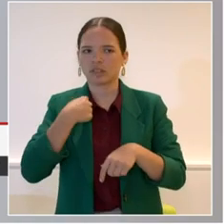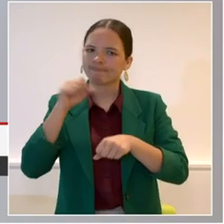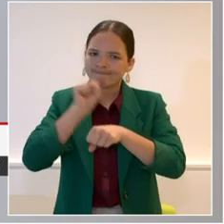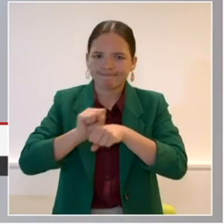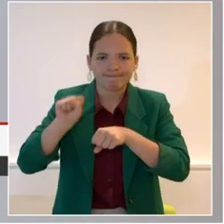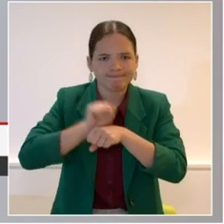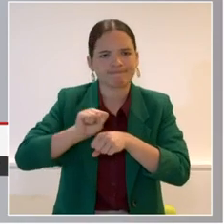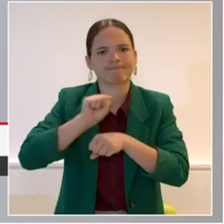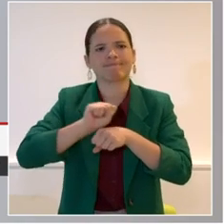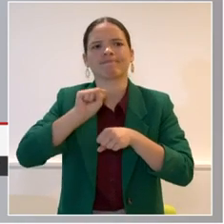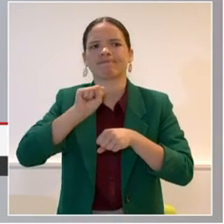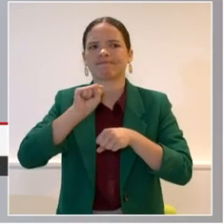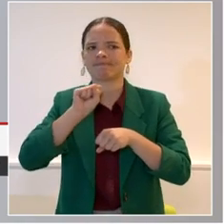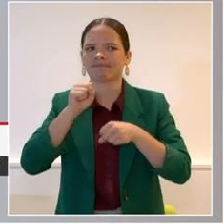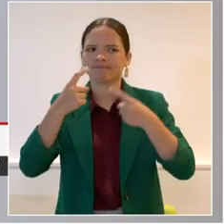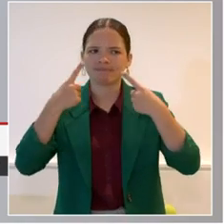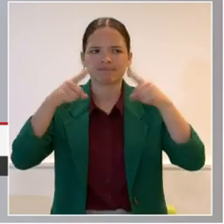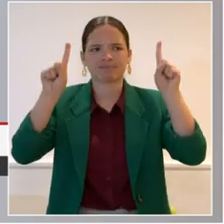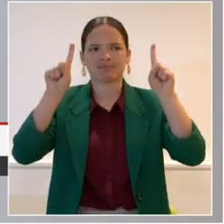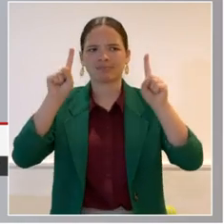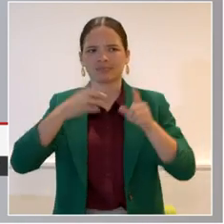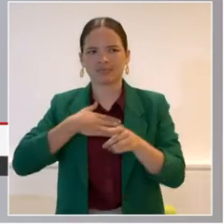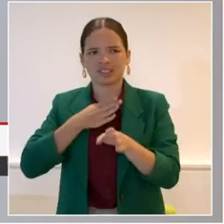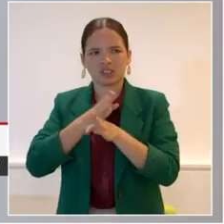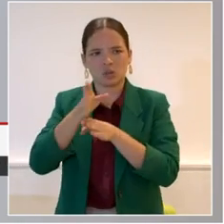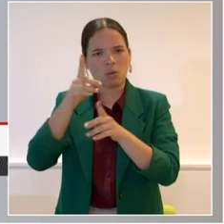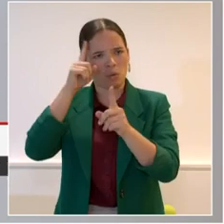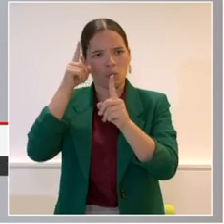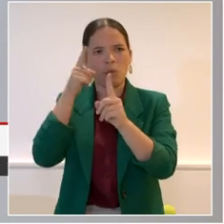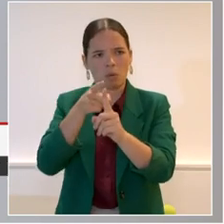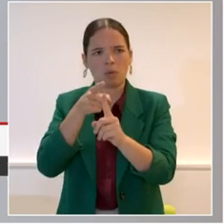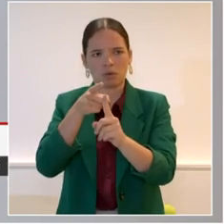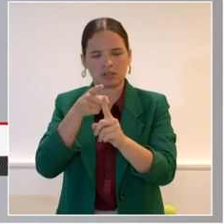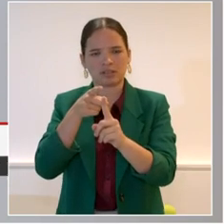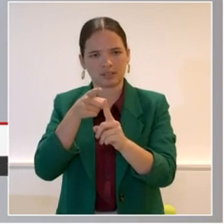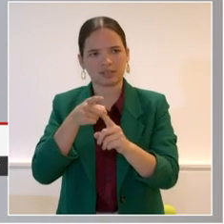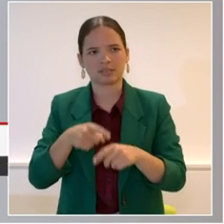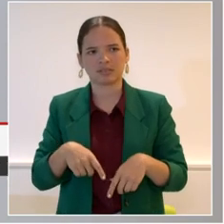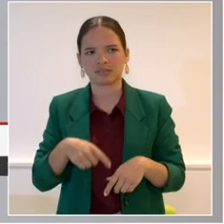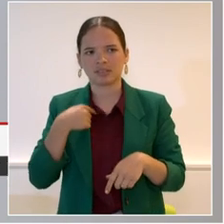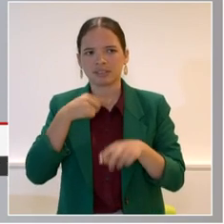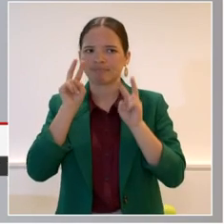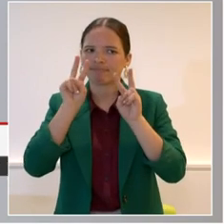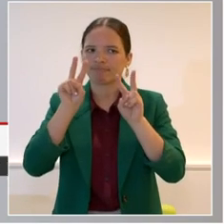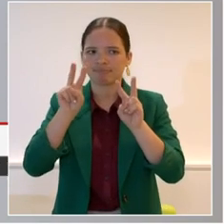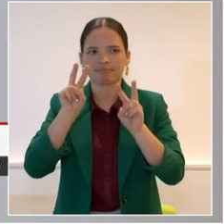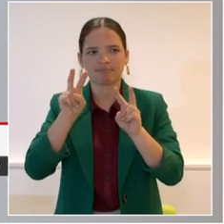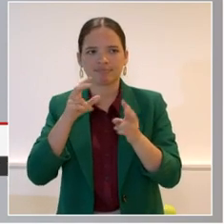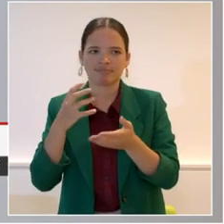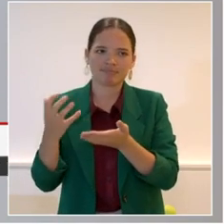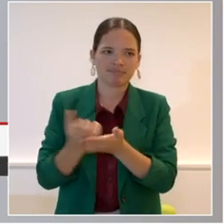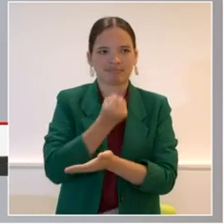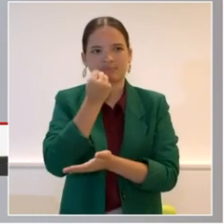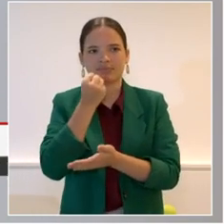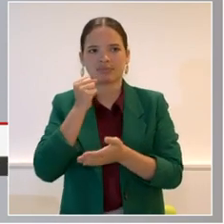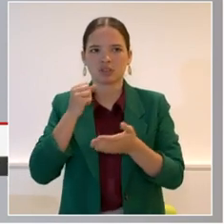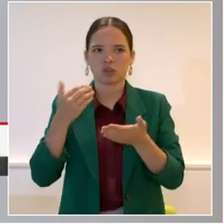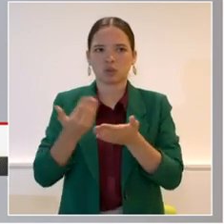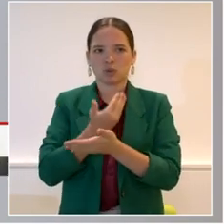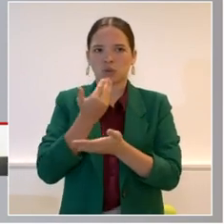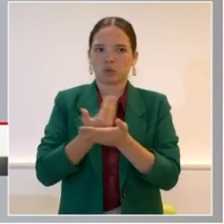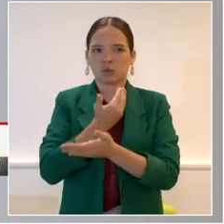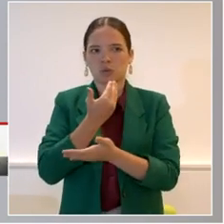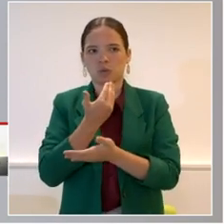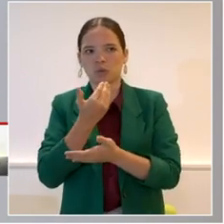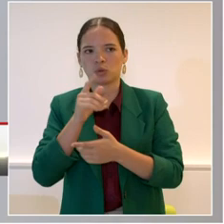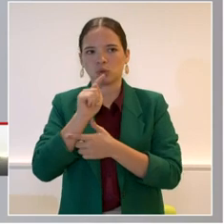and exceed the career goals I've set for myself, I look forward to taking advantage of the new tools and resources offered